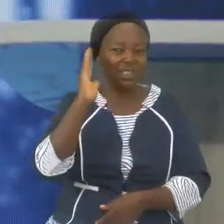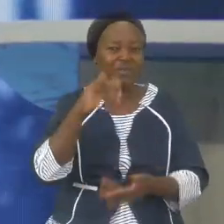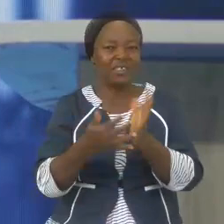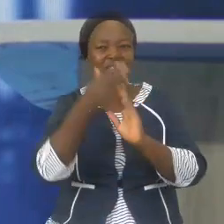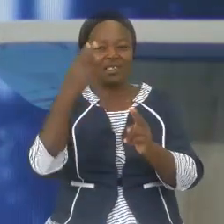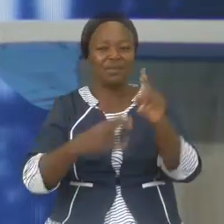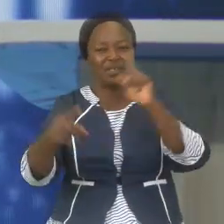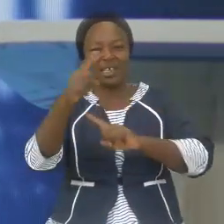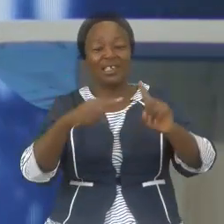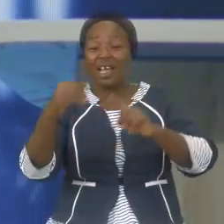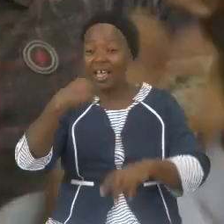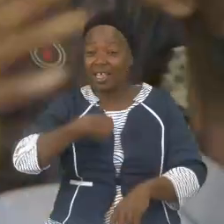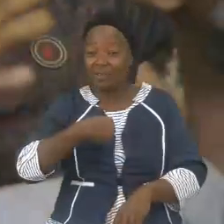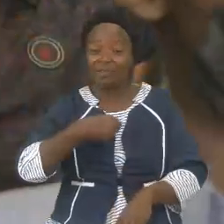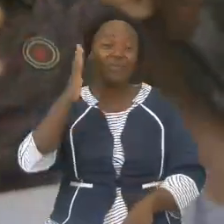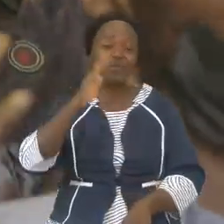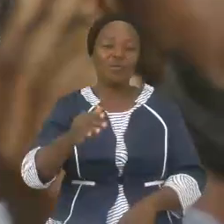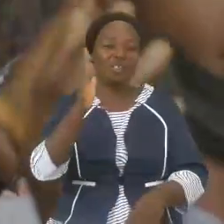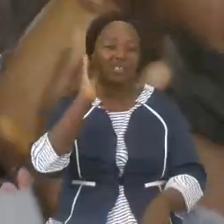I will testify.